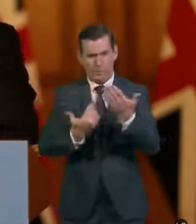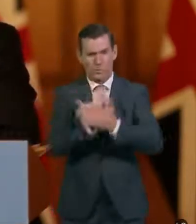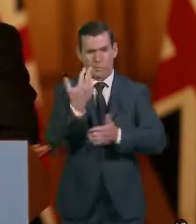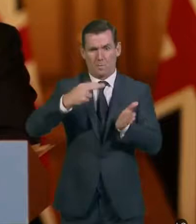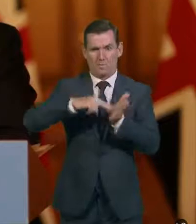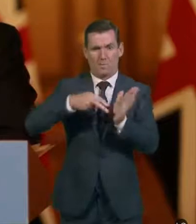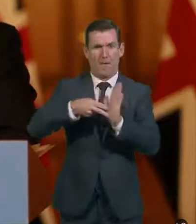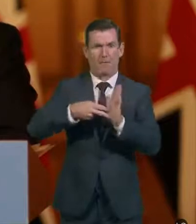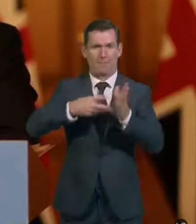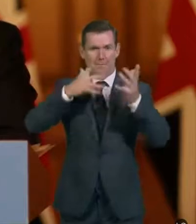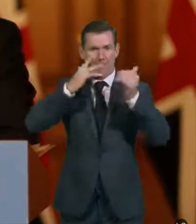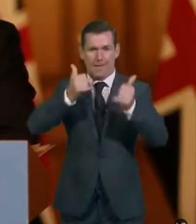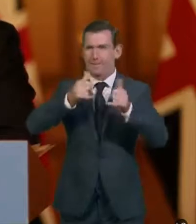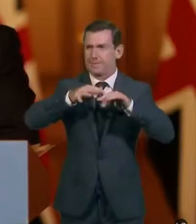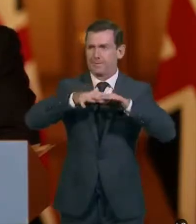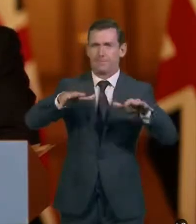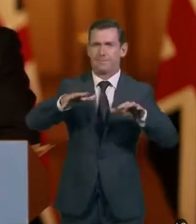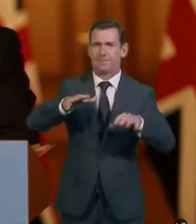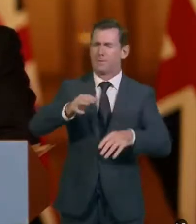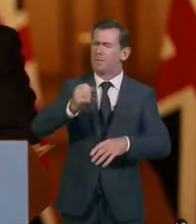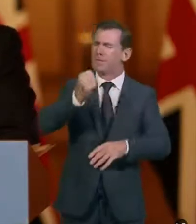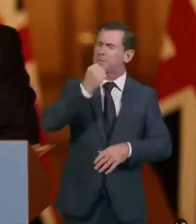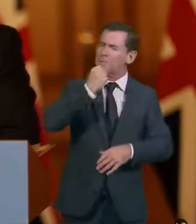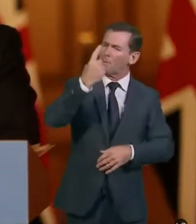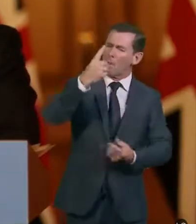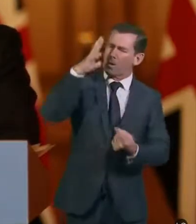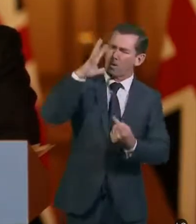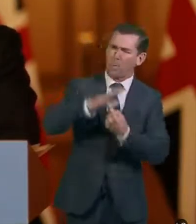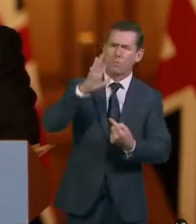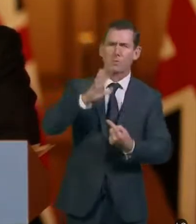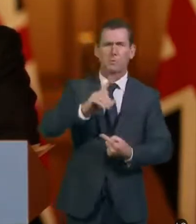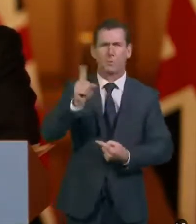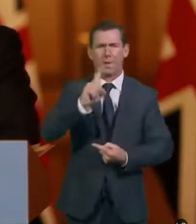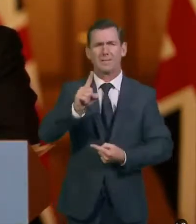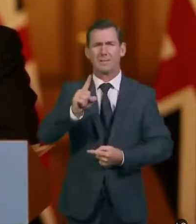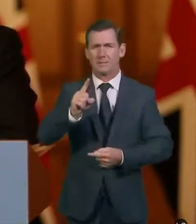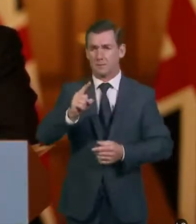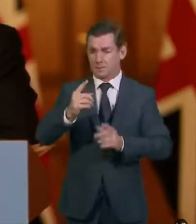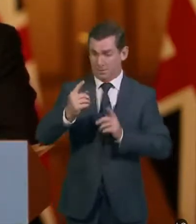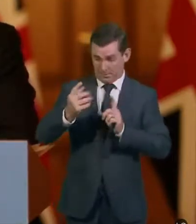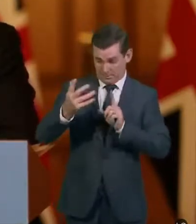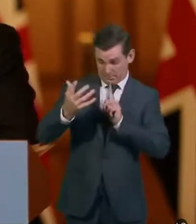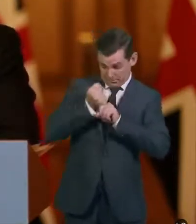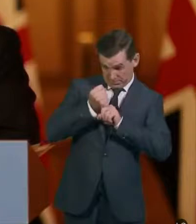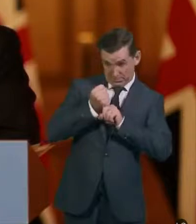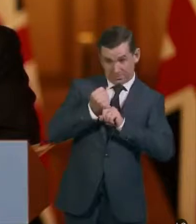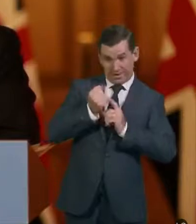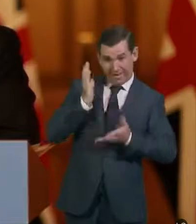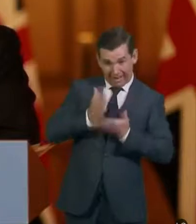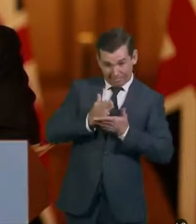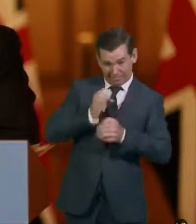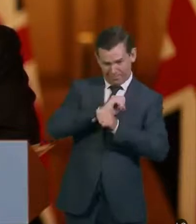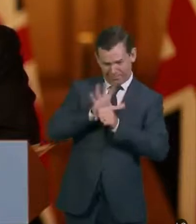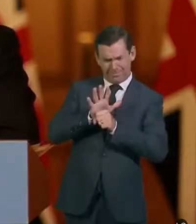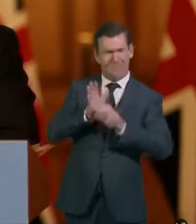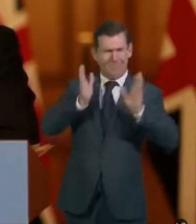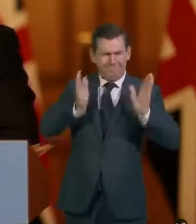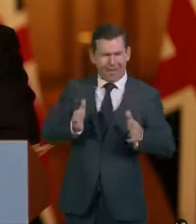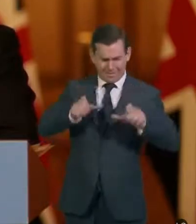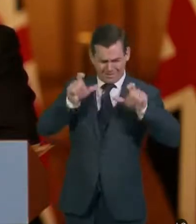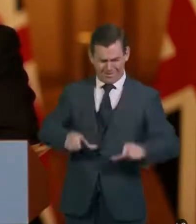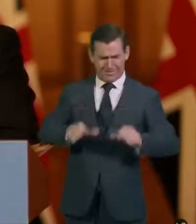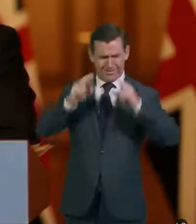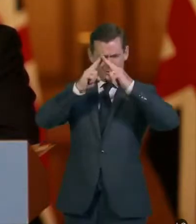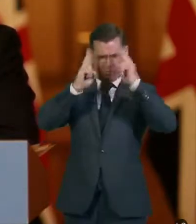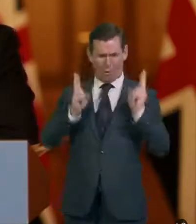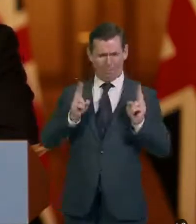thing is that people isolate if they test positive. If you test positive with one of these